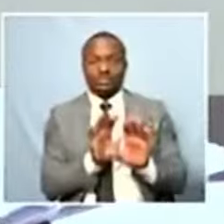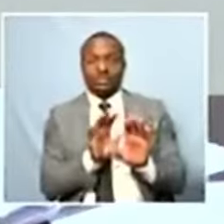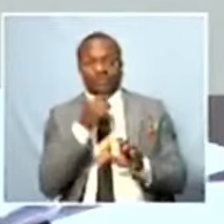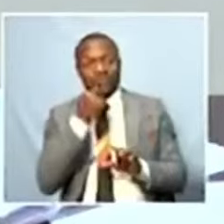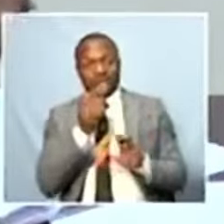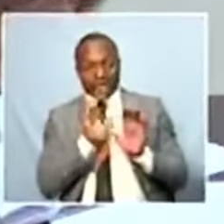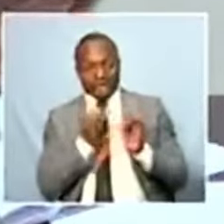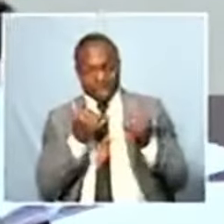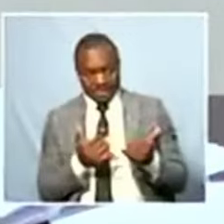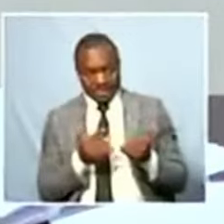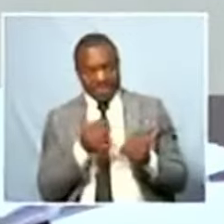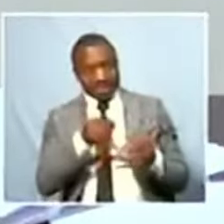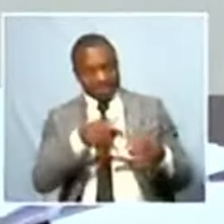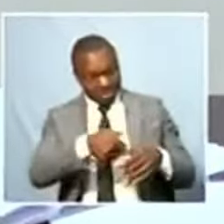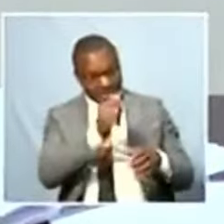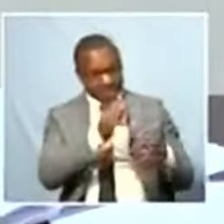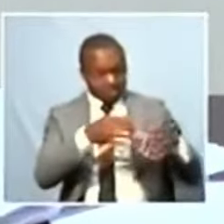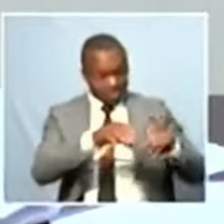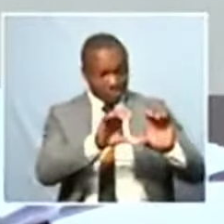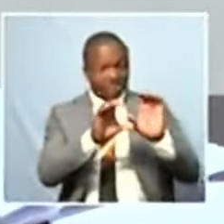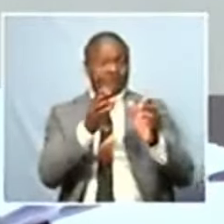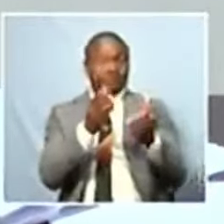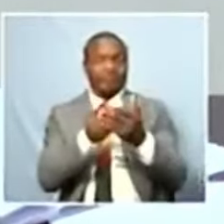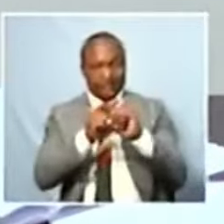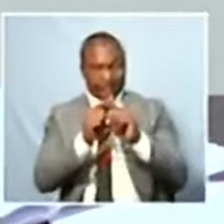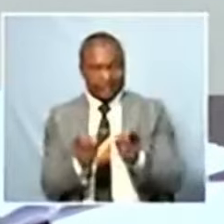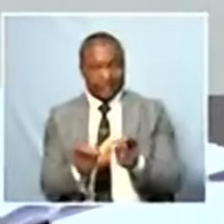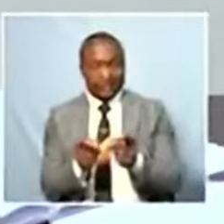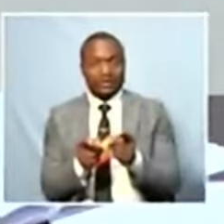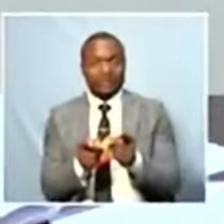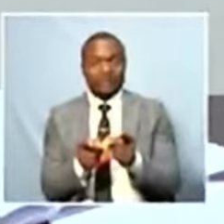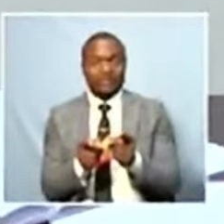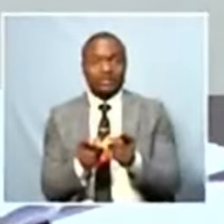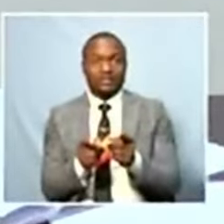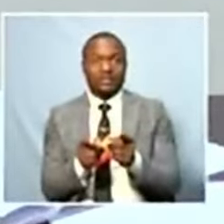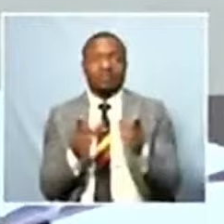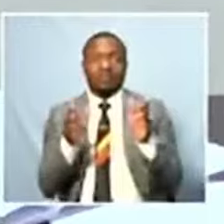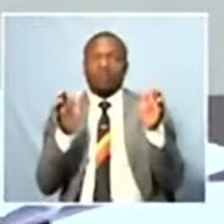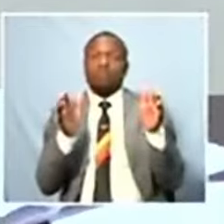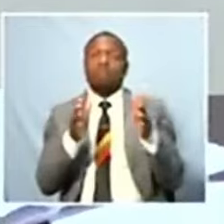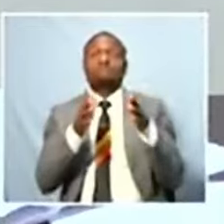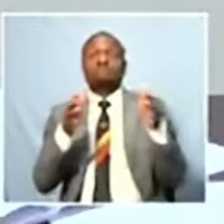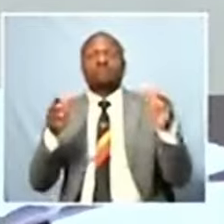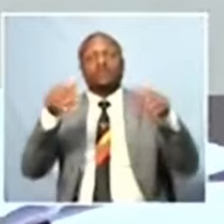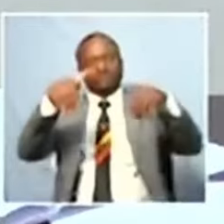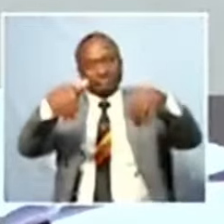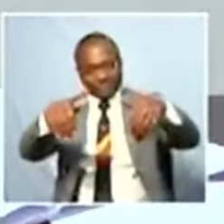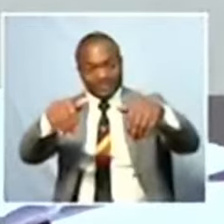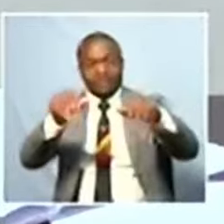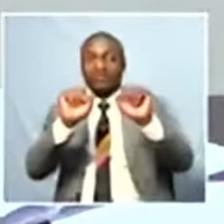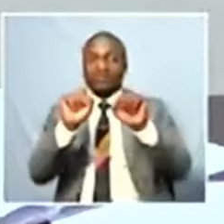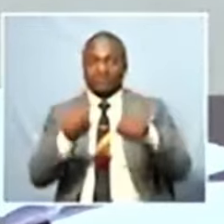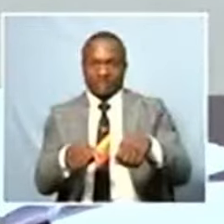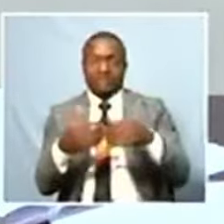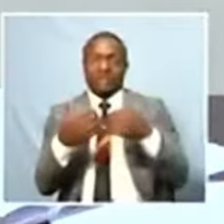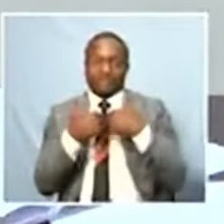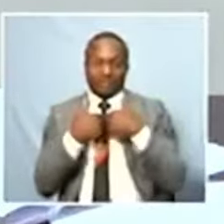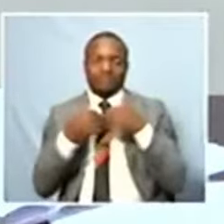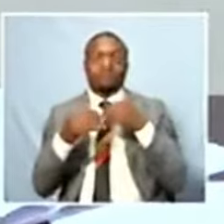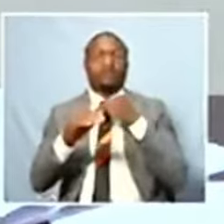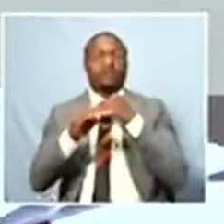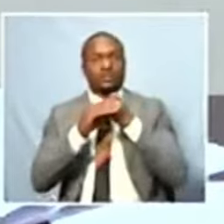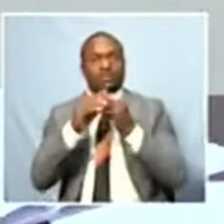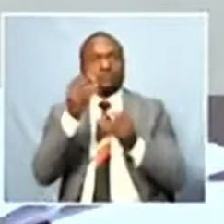now, let them continue in this platform. But at least at a minimum, for the big buses, let them at least have a fair and